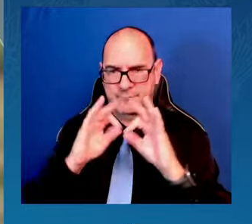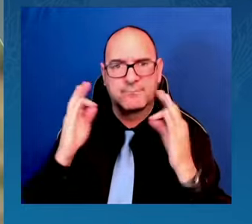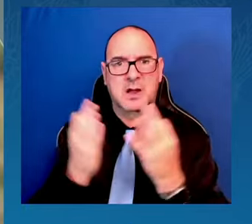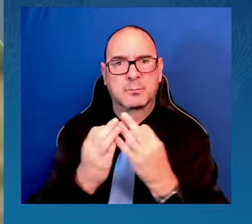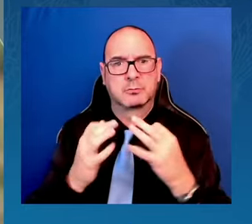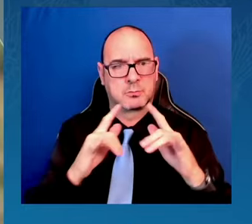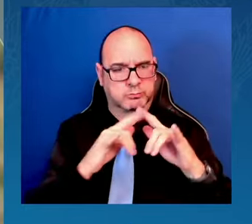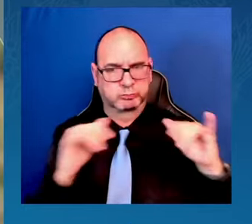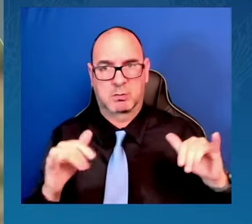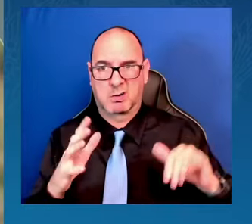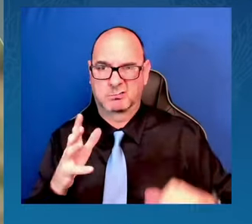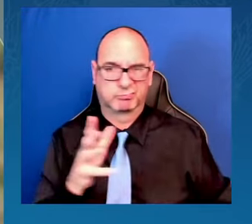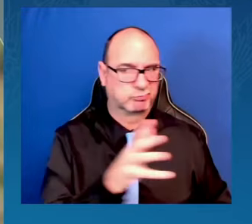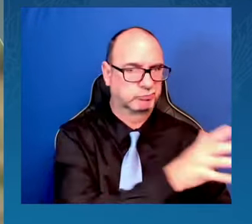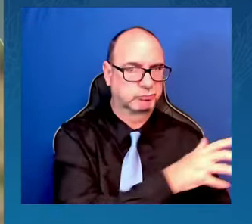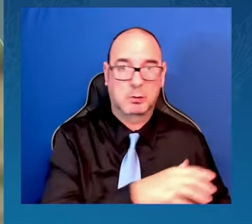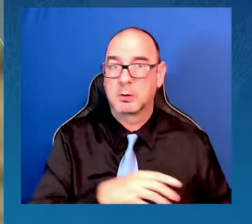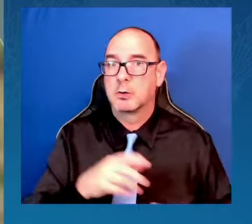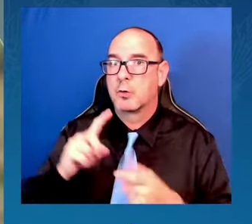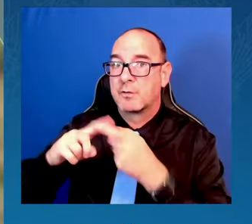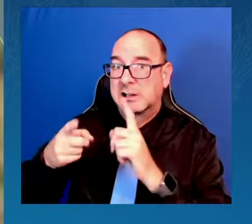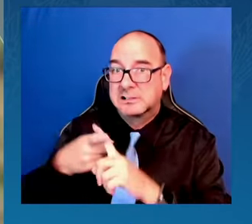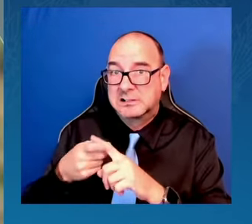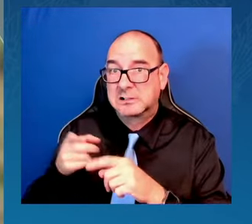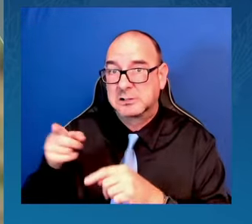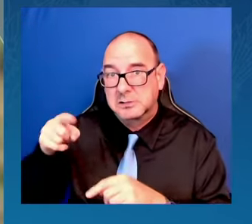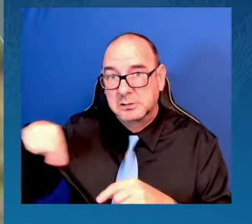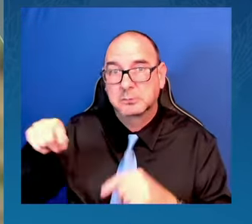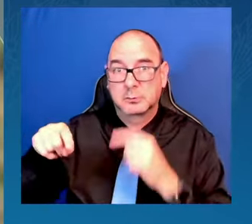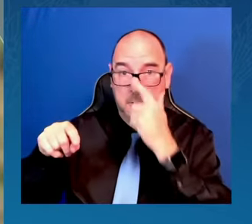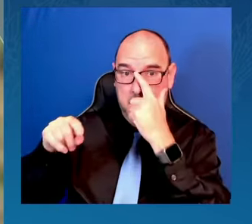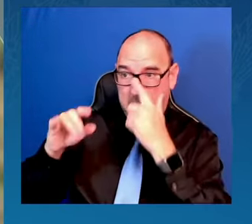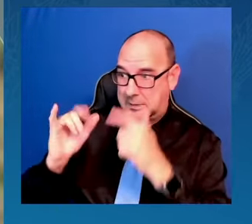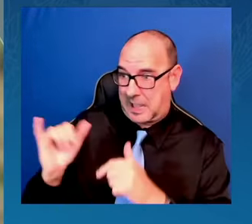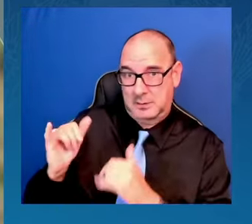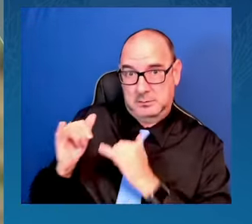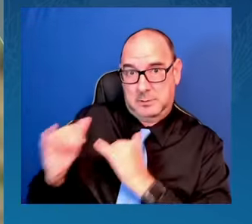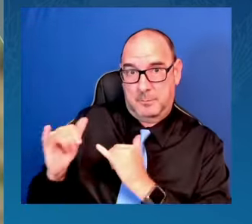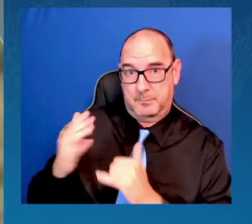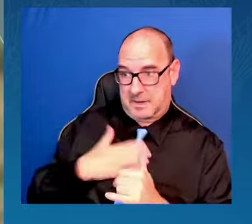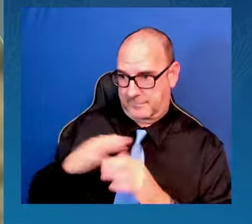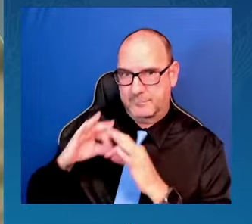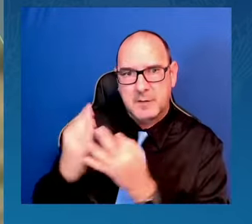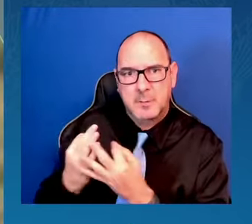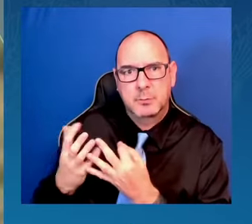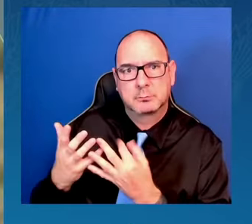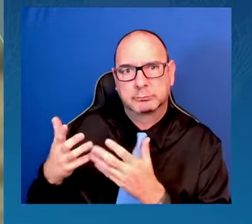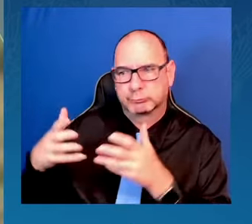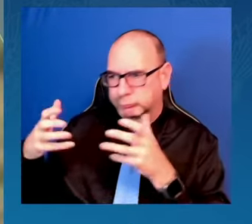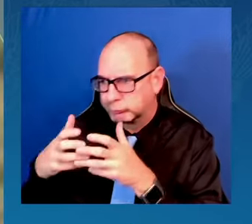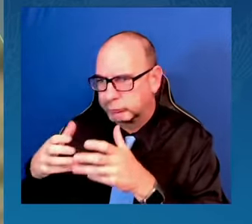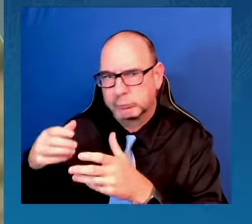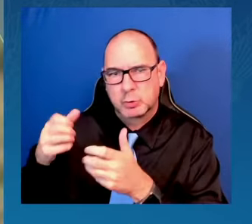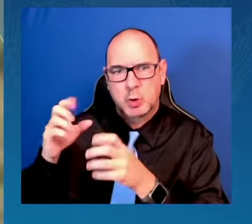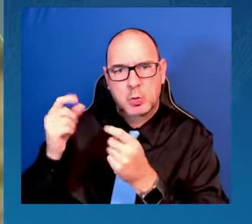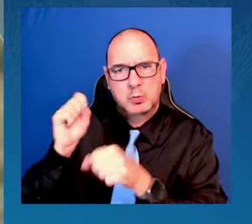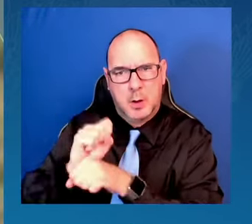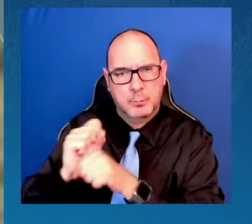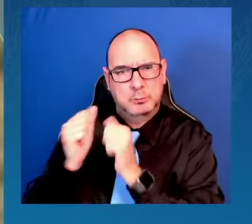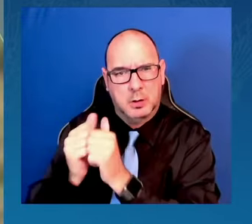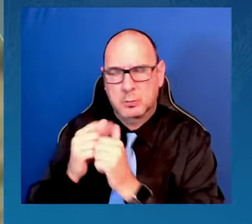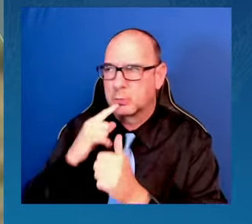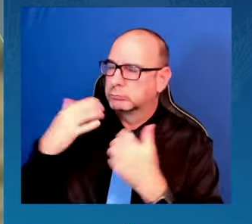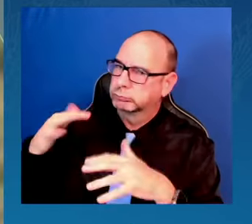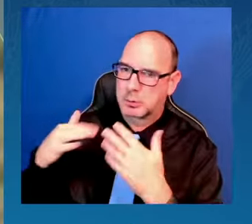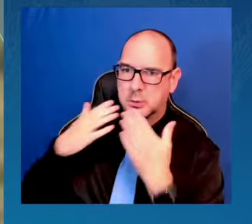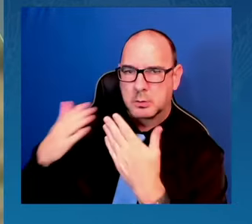in terms of being on the ground and doing this work. So Kyle, thank you so very much. Thank you. If we can applaud all that he and his colleagues are